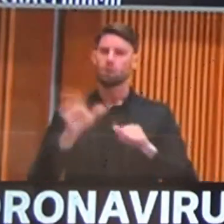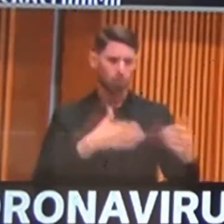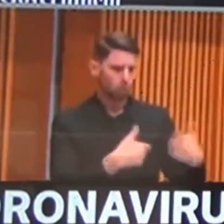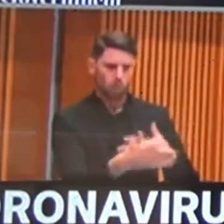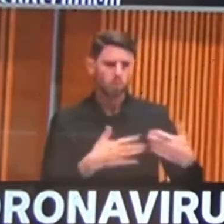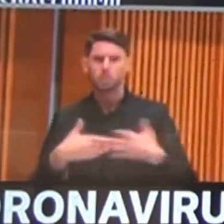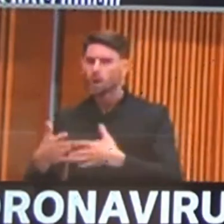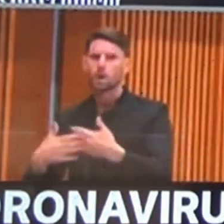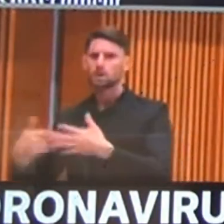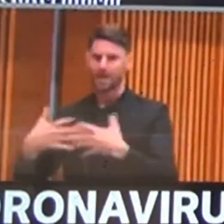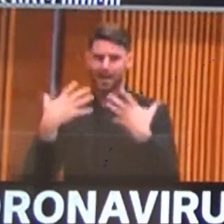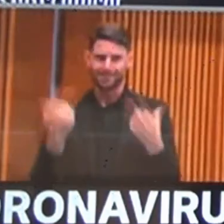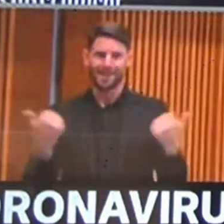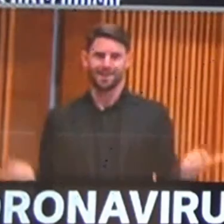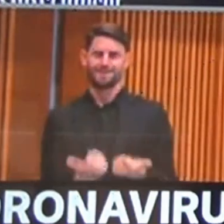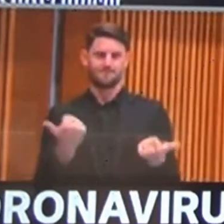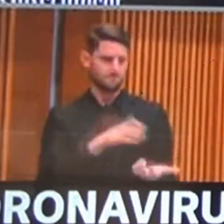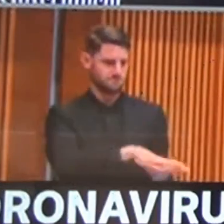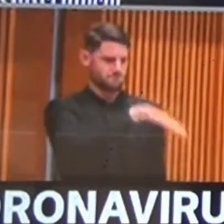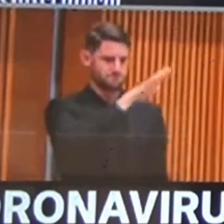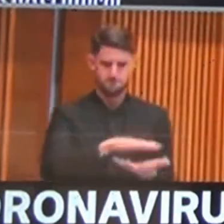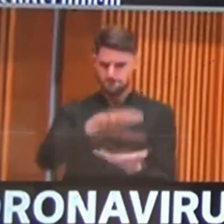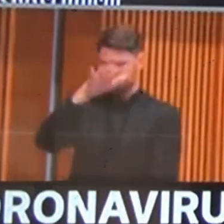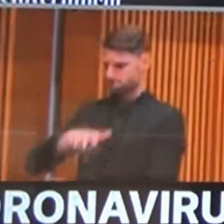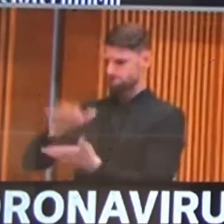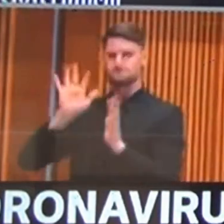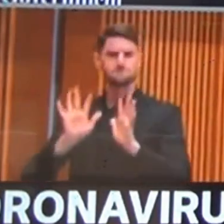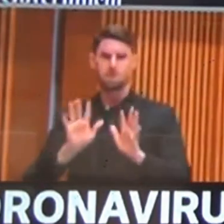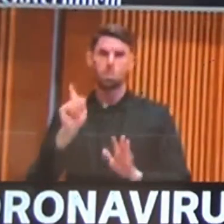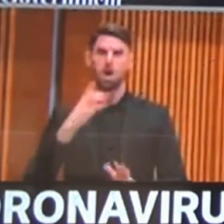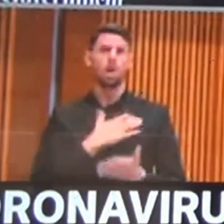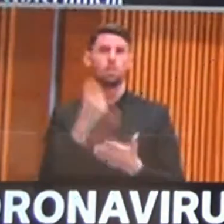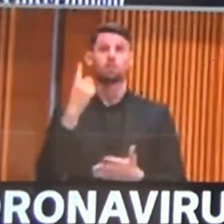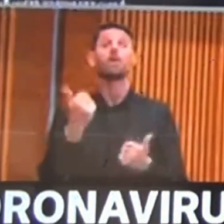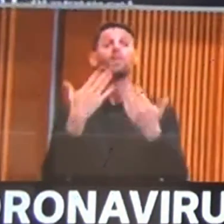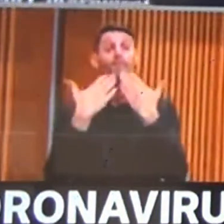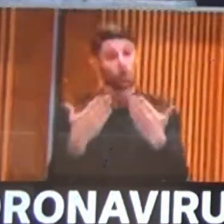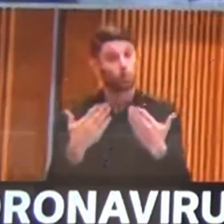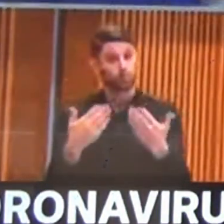supply chain beyond the health side. So that's why we want to maintain and protect that bridge. Thank you for your patience. Cheers.